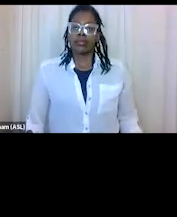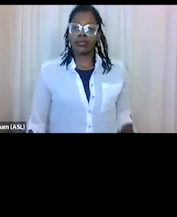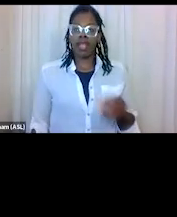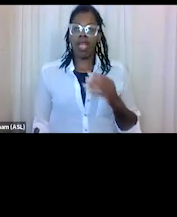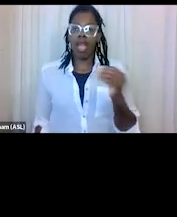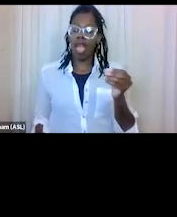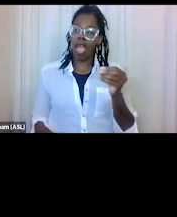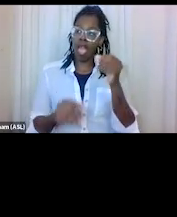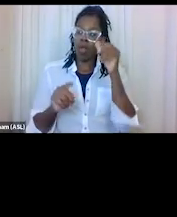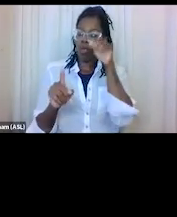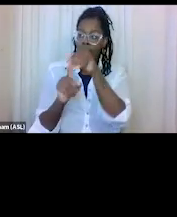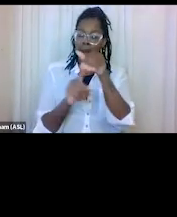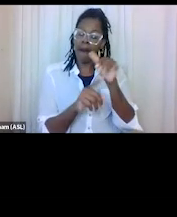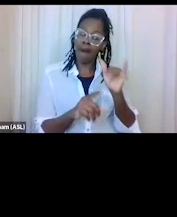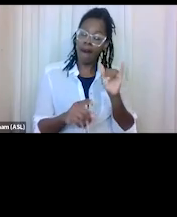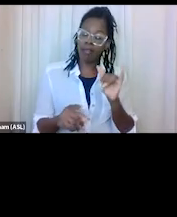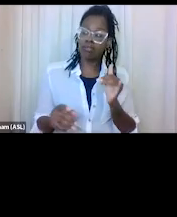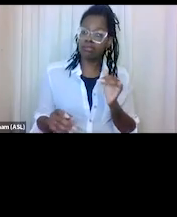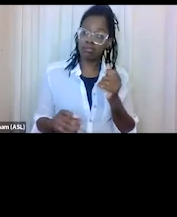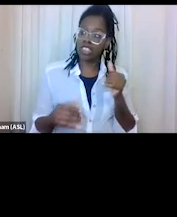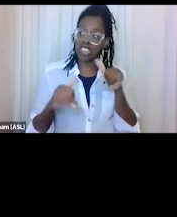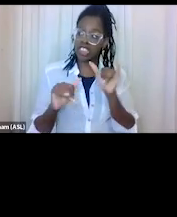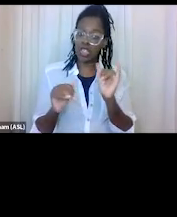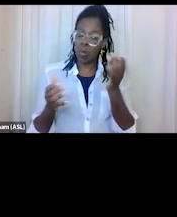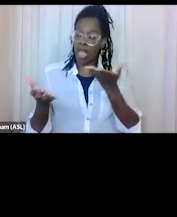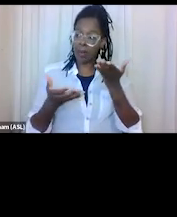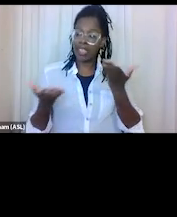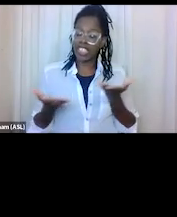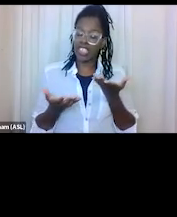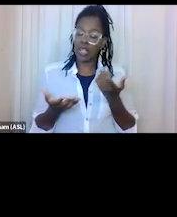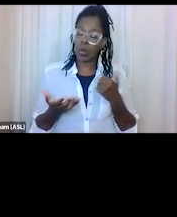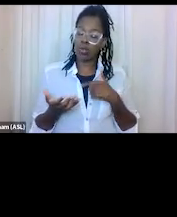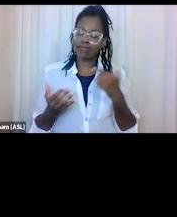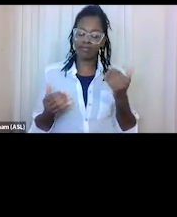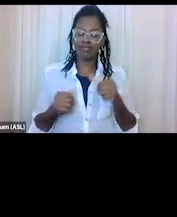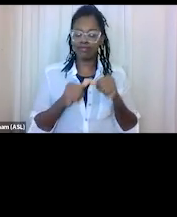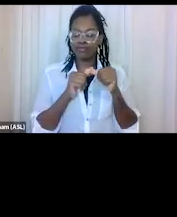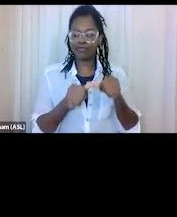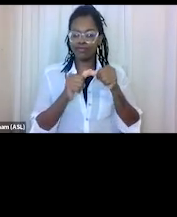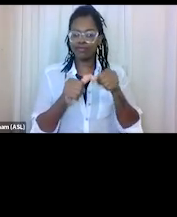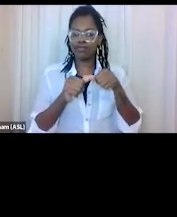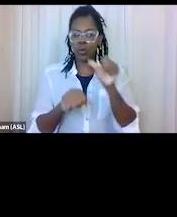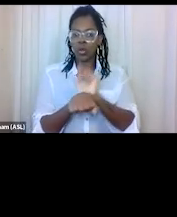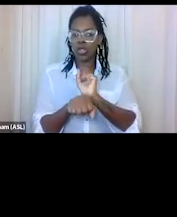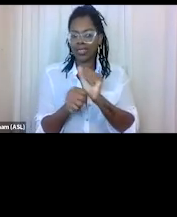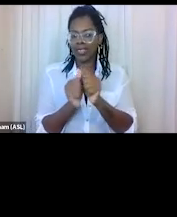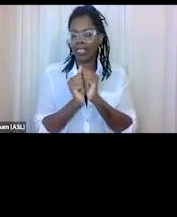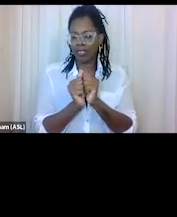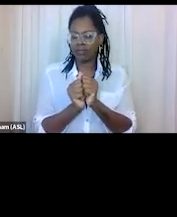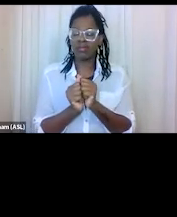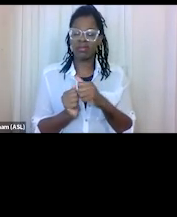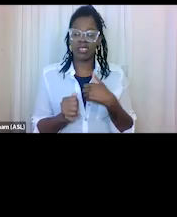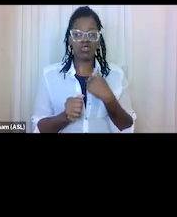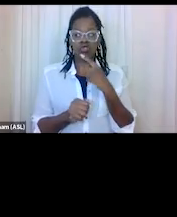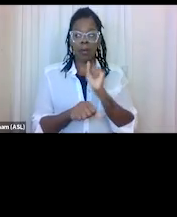reminding and giving space that they're welcome and that we can move on to the next thing. We can keep working together. And I've definitely been